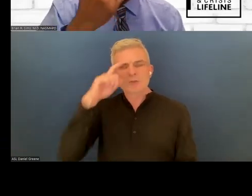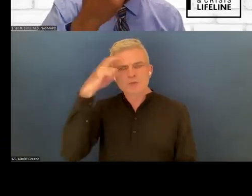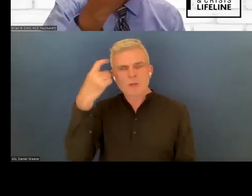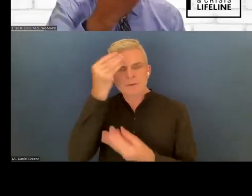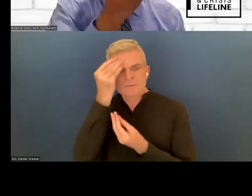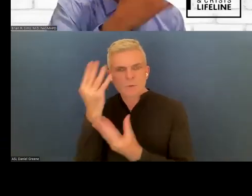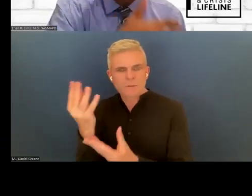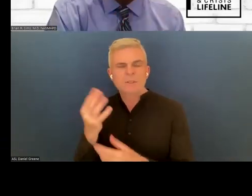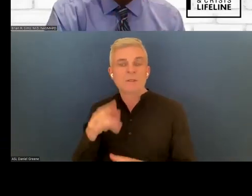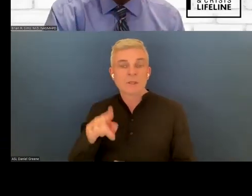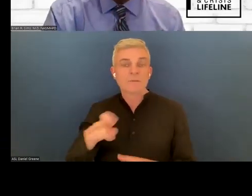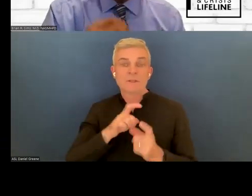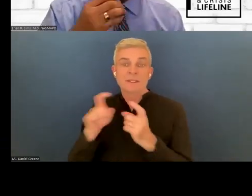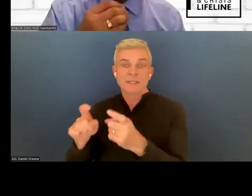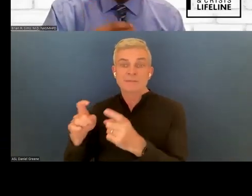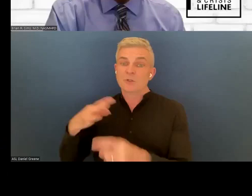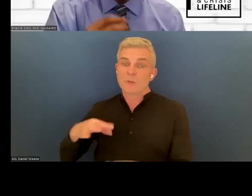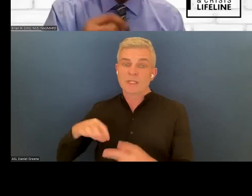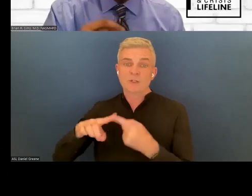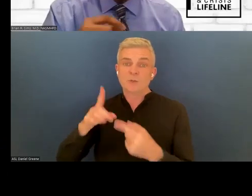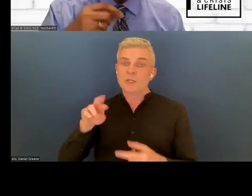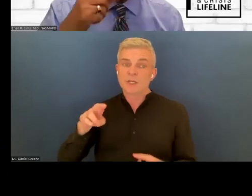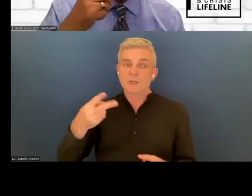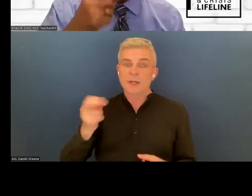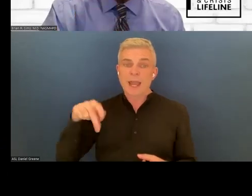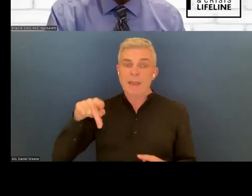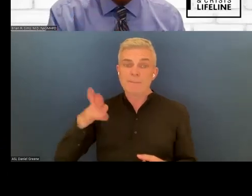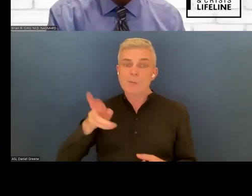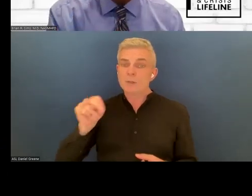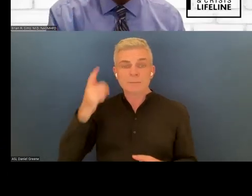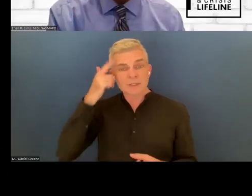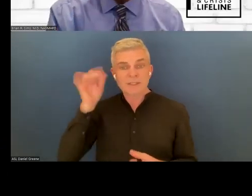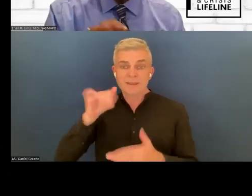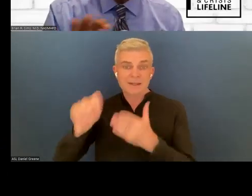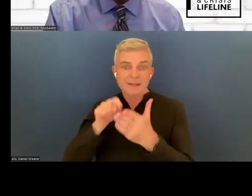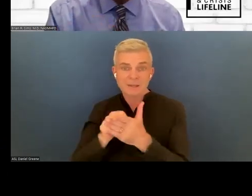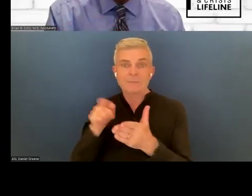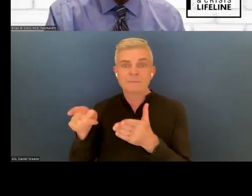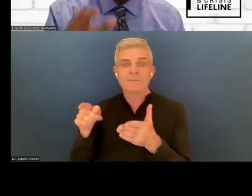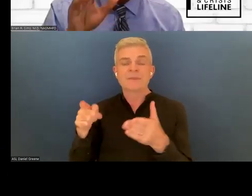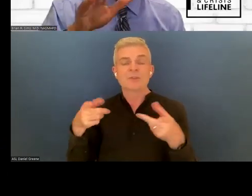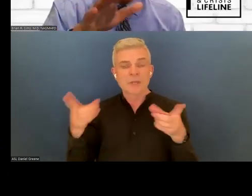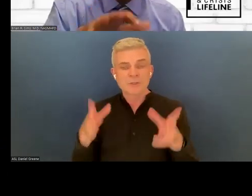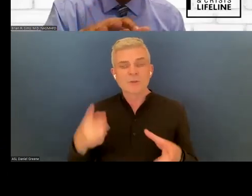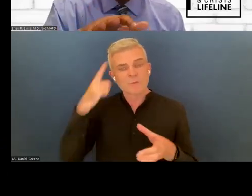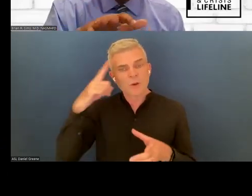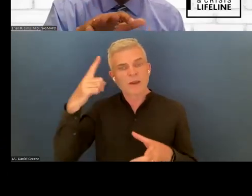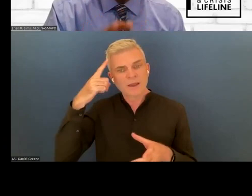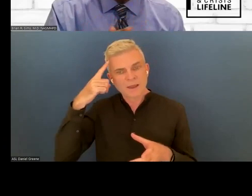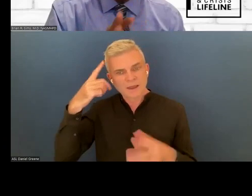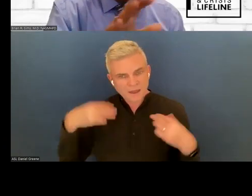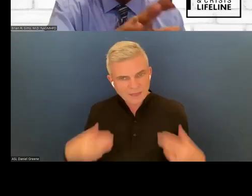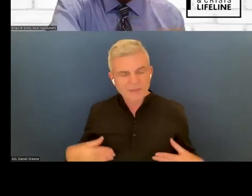to Dr. Hepburn, because at the time, Dr. Hepburn was the director of health and mental hygiene for the state of Maryland and